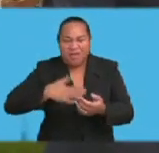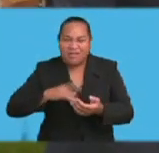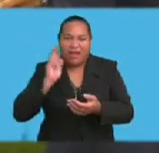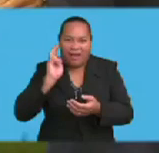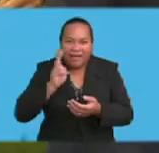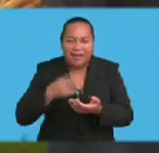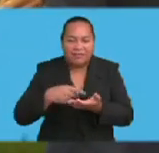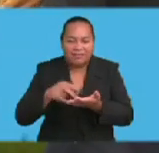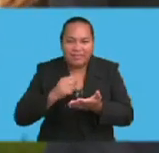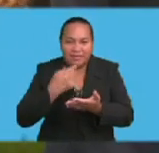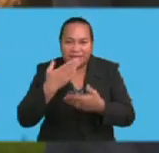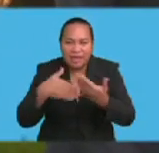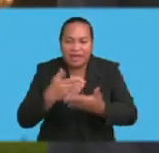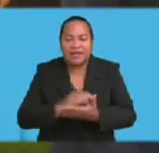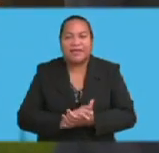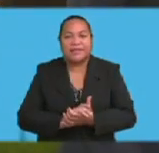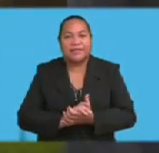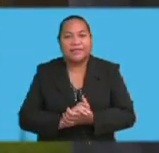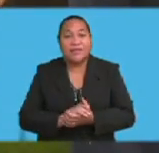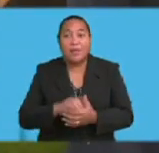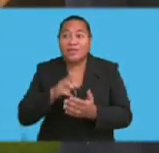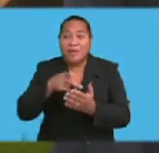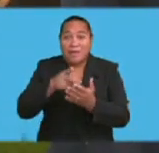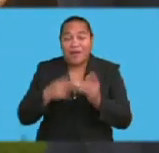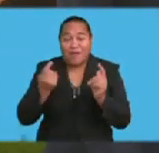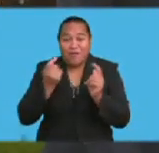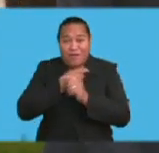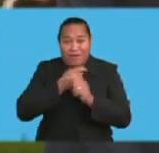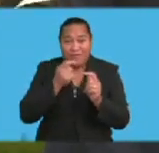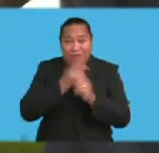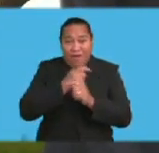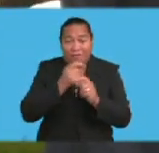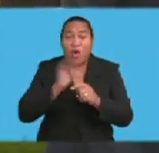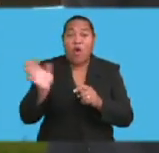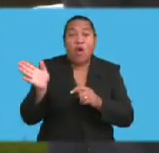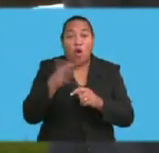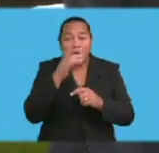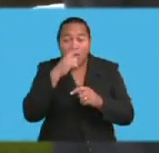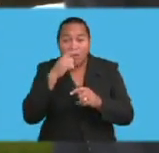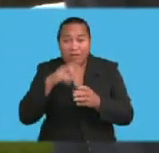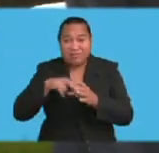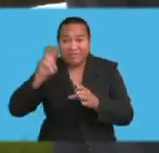Speaker. Madam Speaker, as part of the reforms, all pensioners